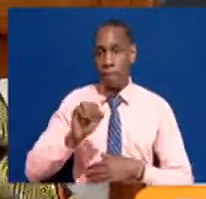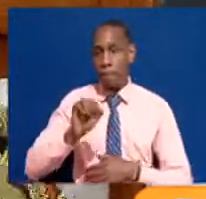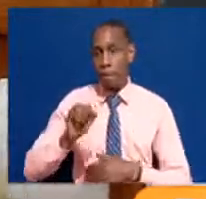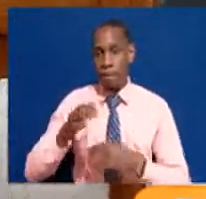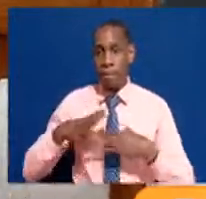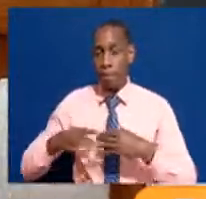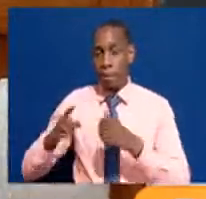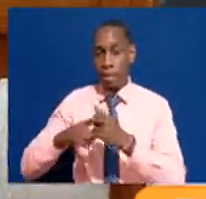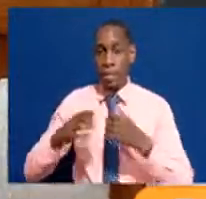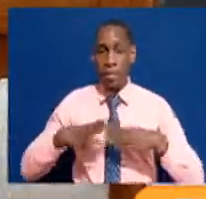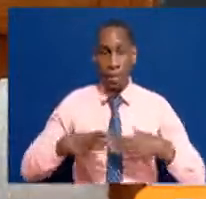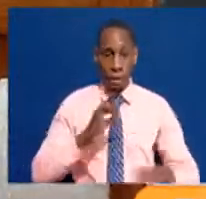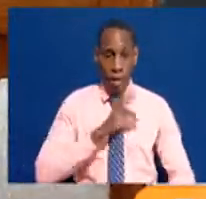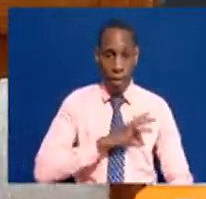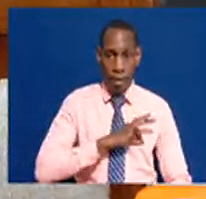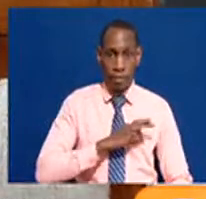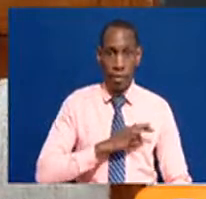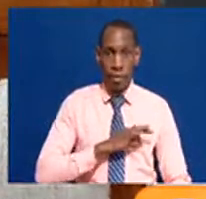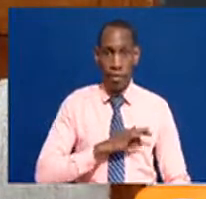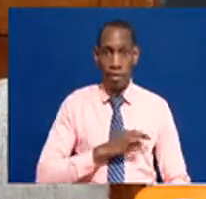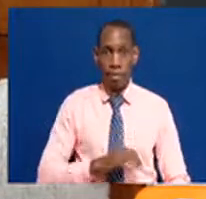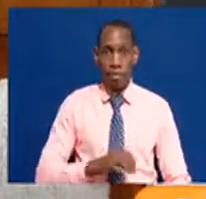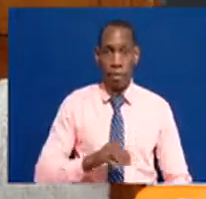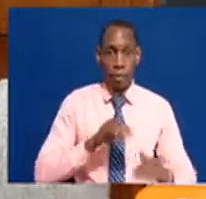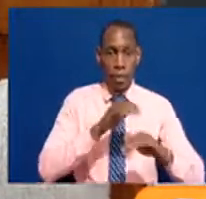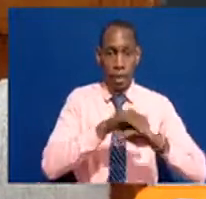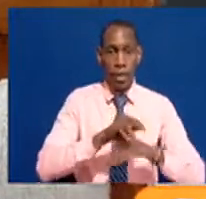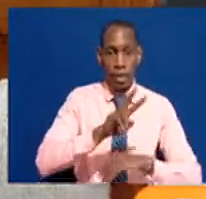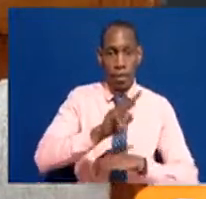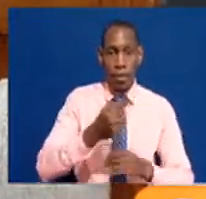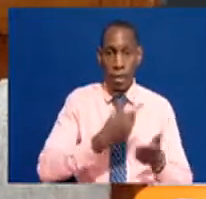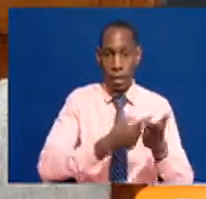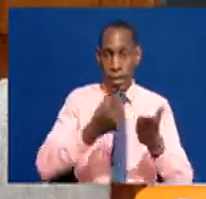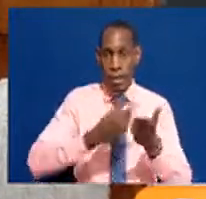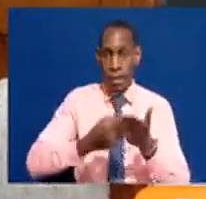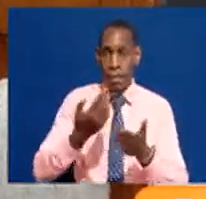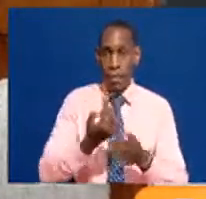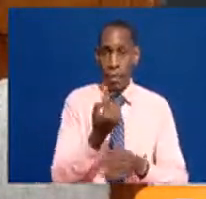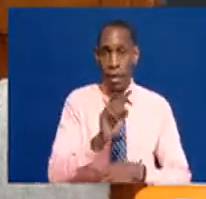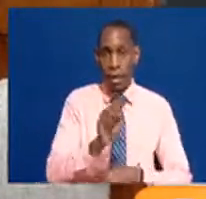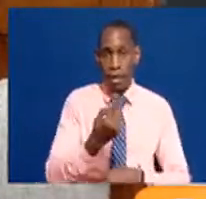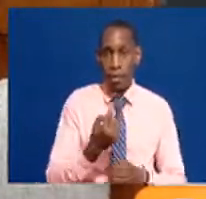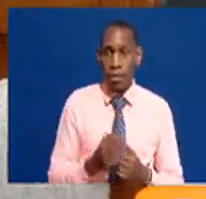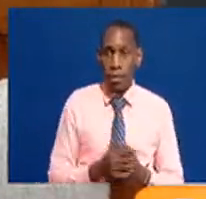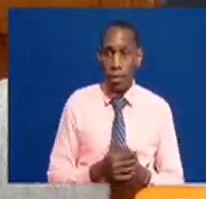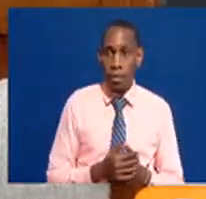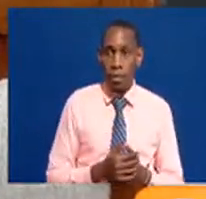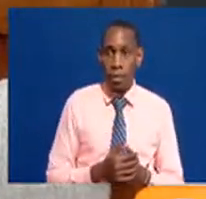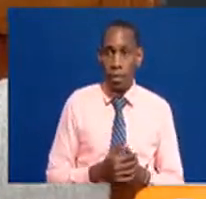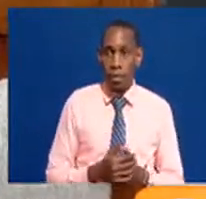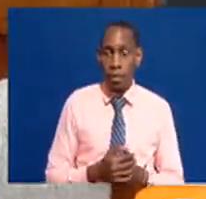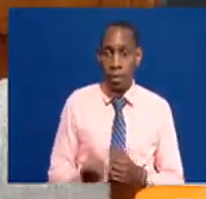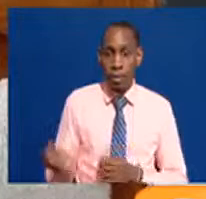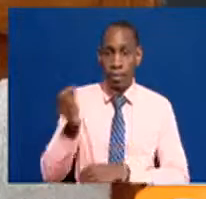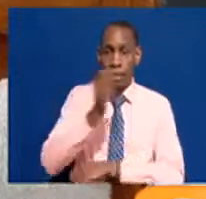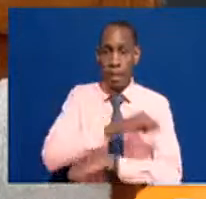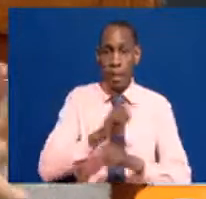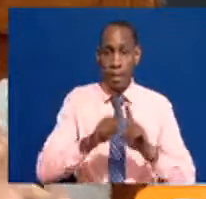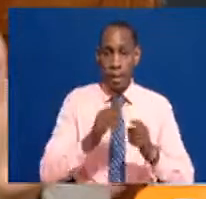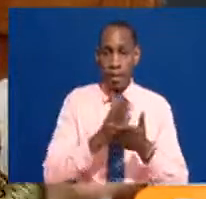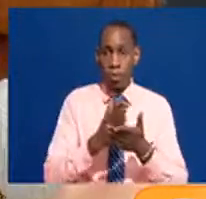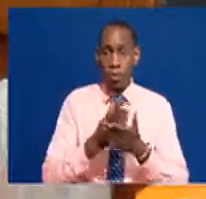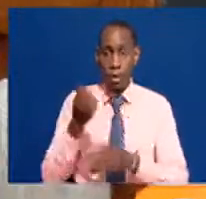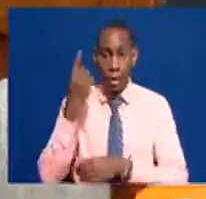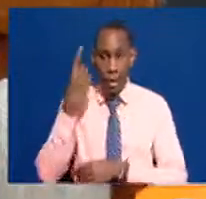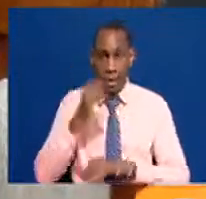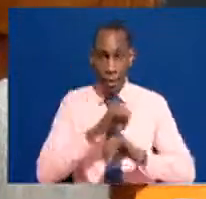actually going to the citizens. Right. The citizens are getting 2,000 shillings a week or 1,000 shillings a day, but they're able to actually